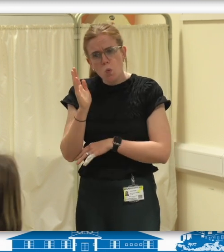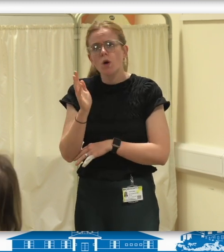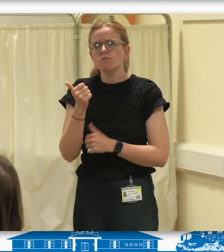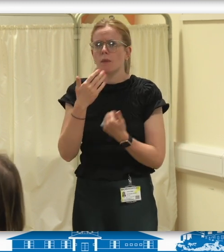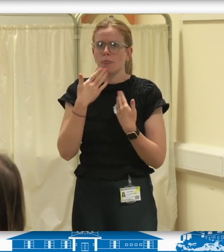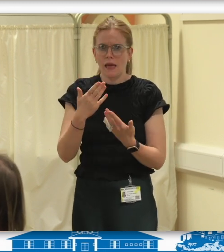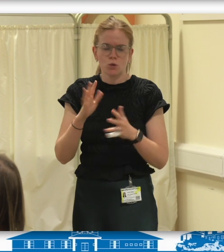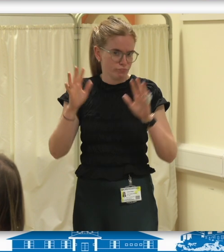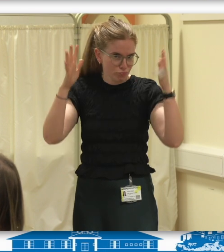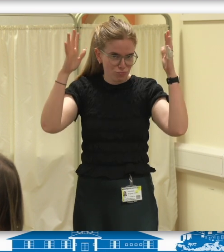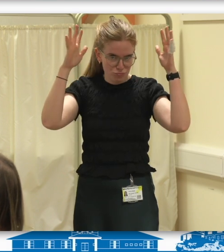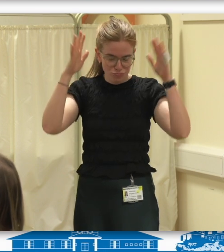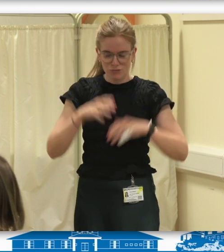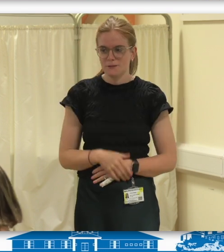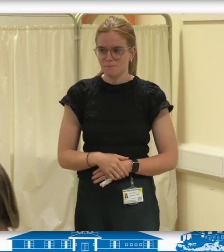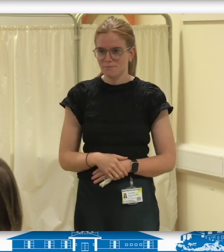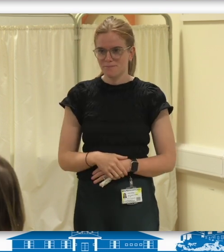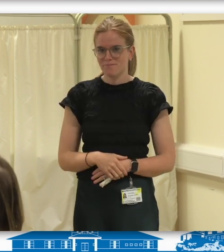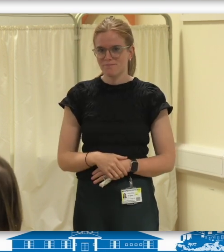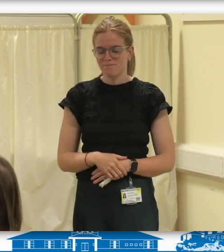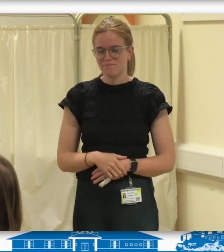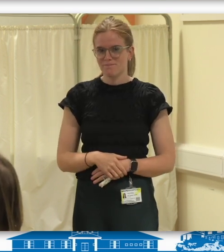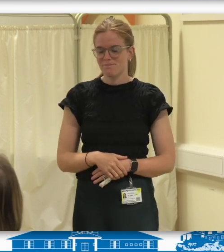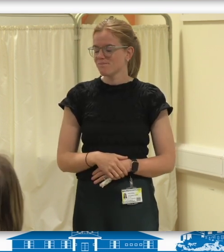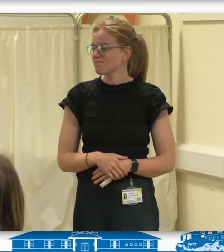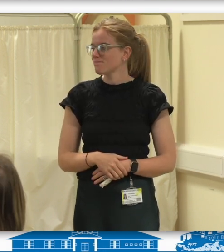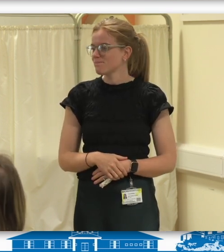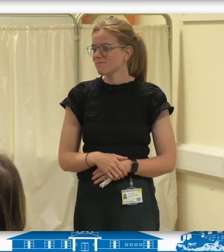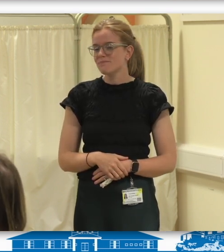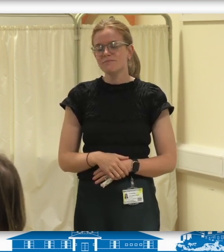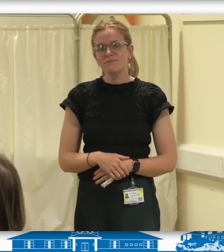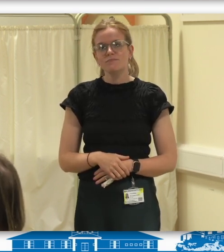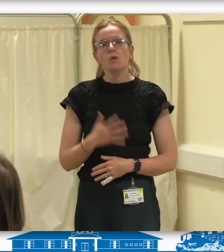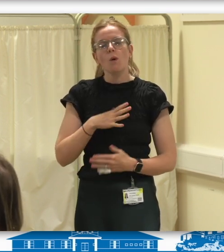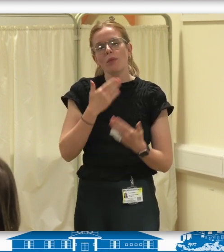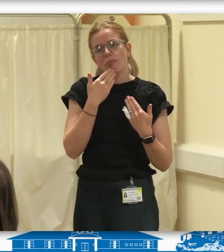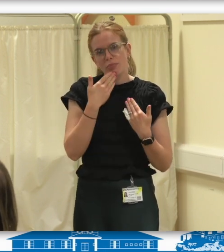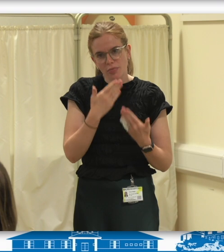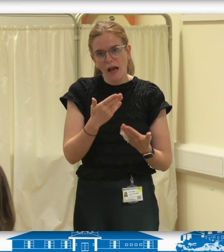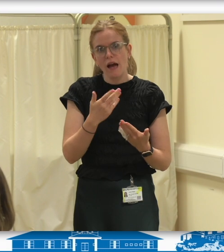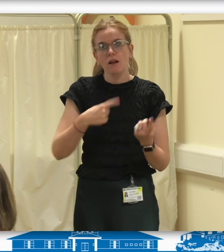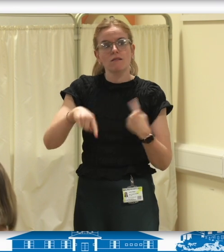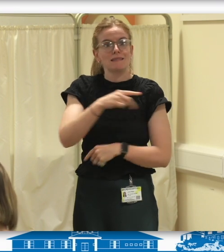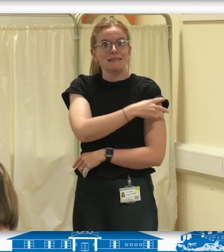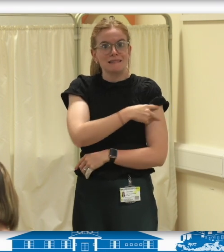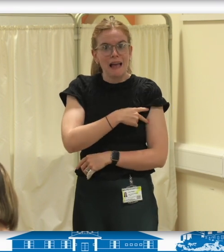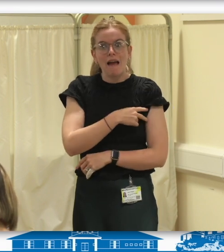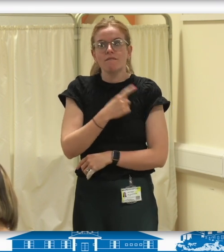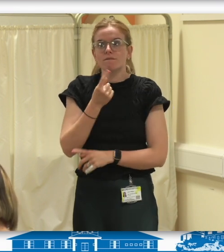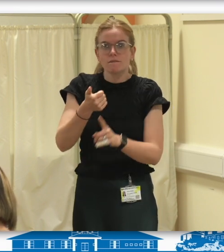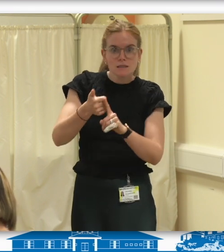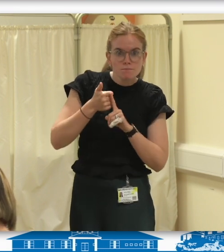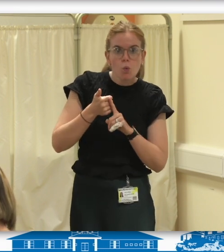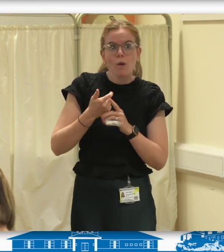a good Q&A session as well. Thank you very much. I'd like to thank all the staff as well who's helped to